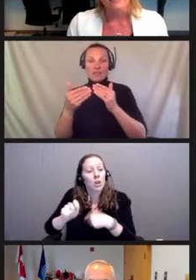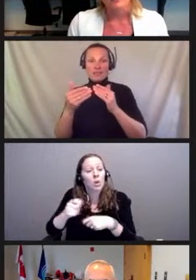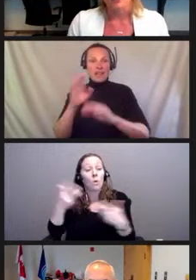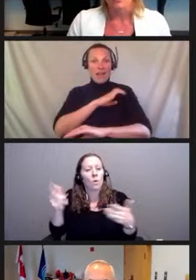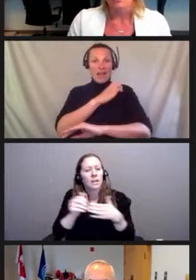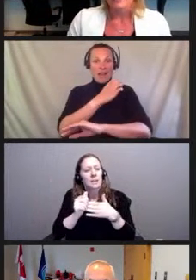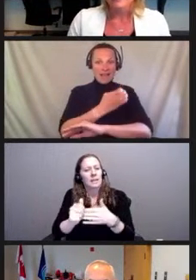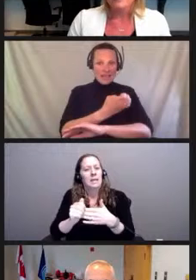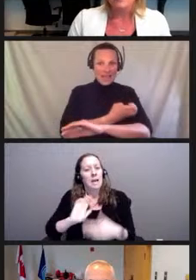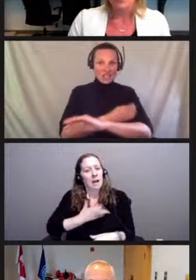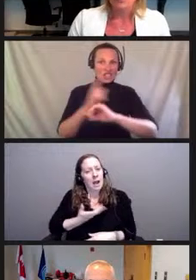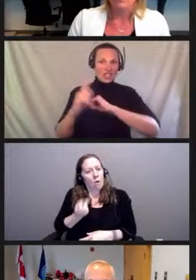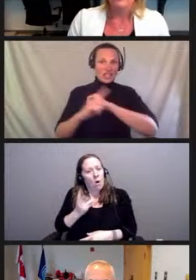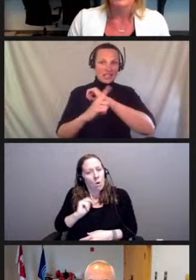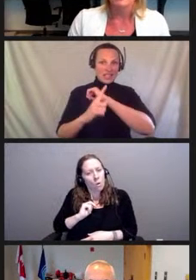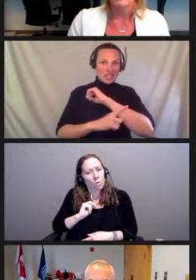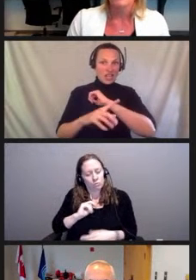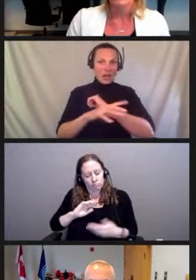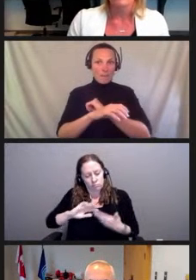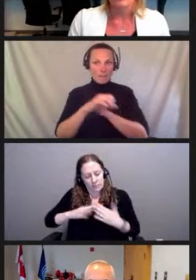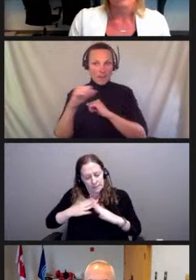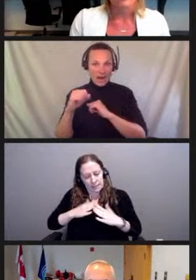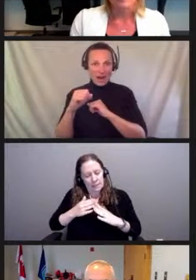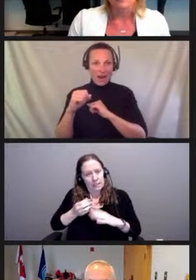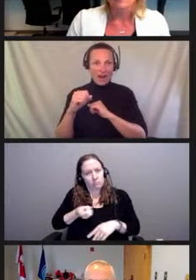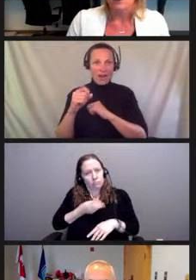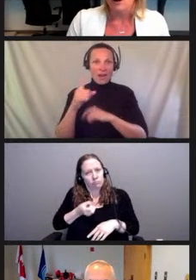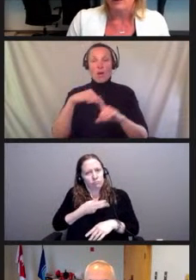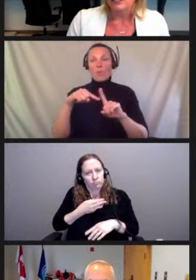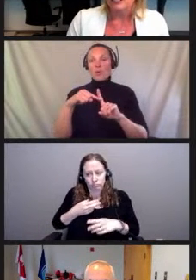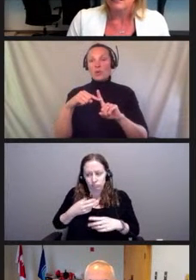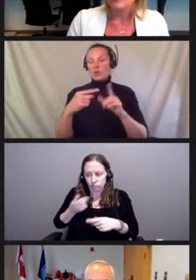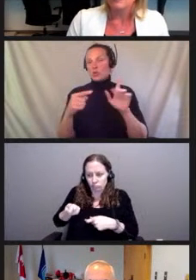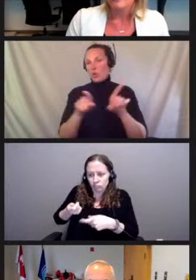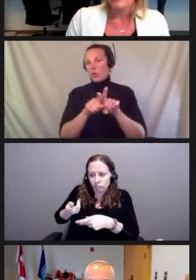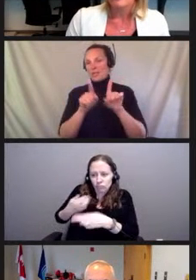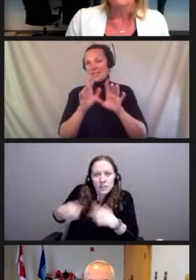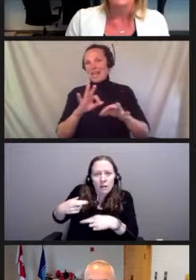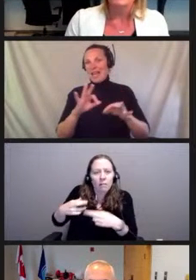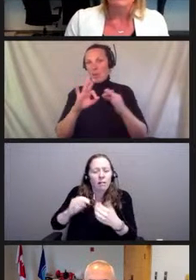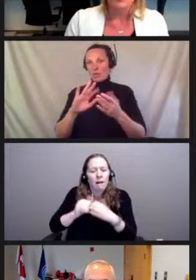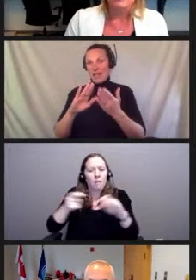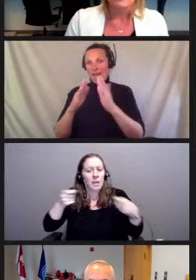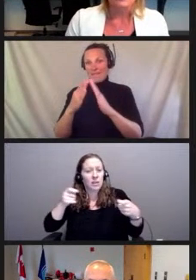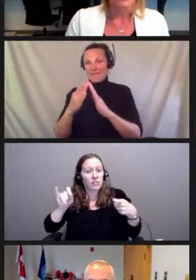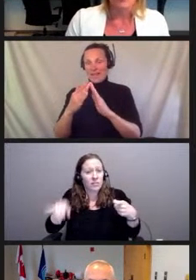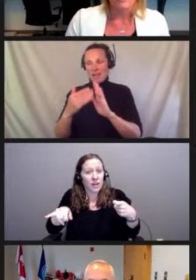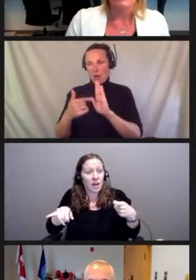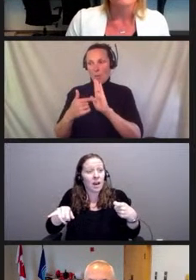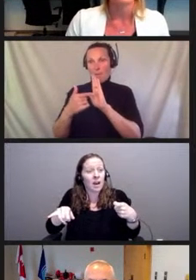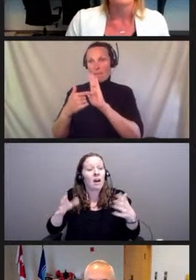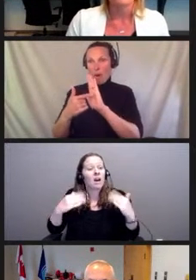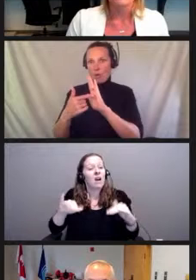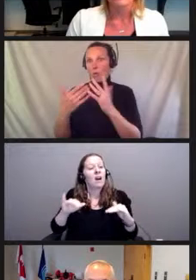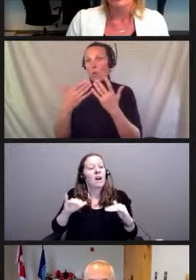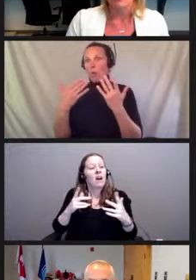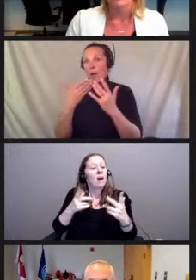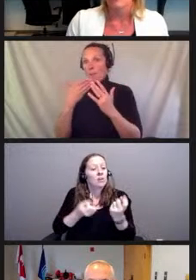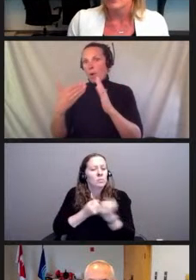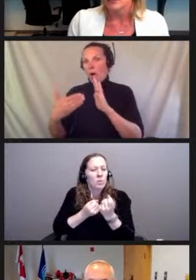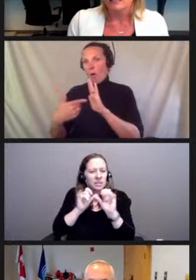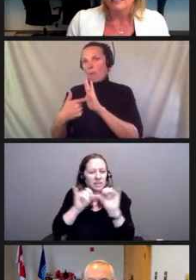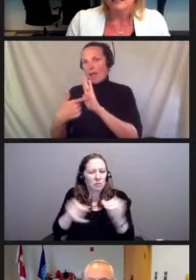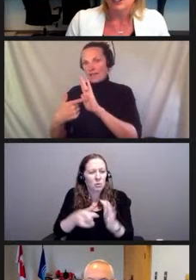we manage our own waste as a corporation within our facilities and our operations, and various supporting system requirements. So that'll touch